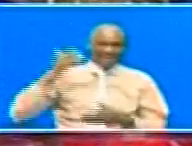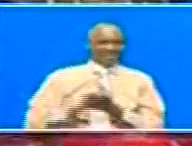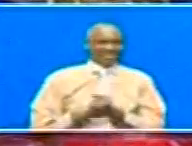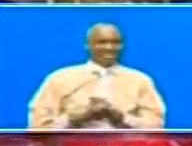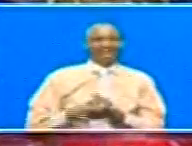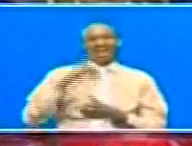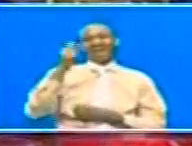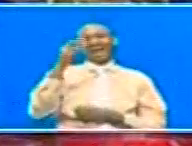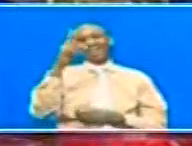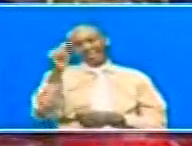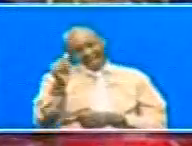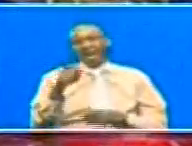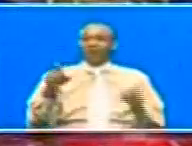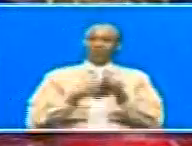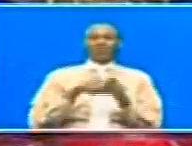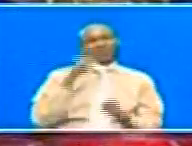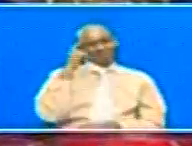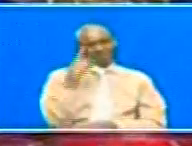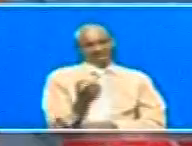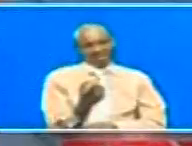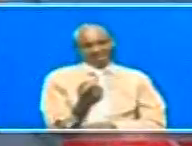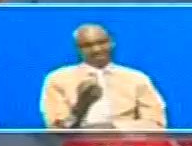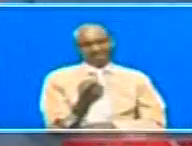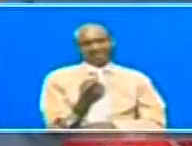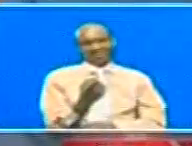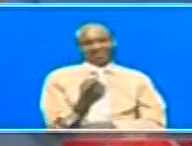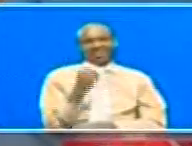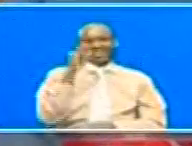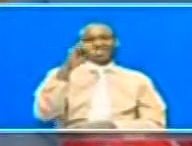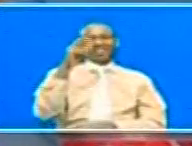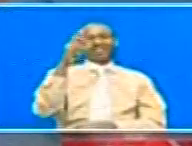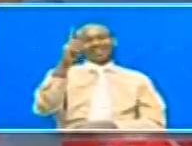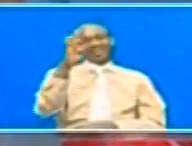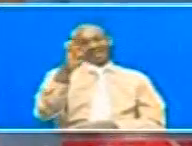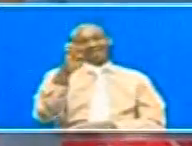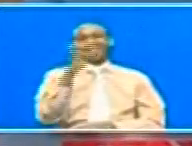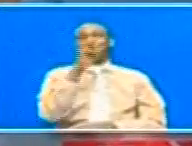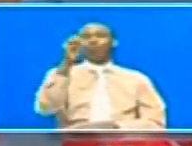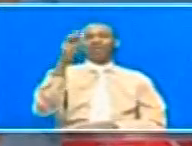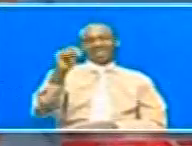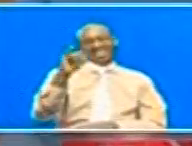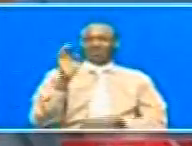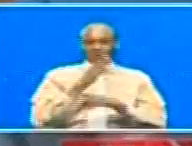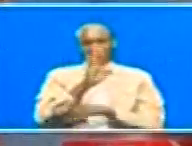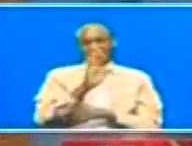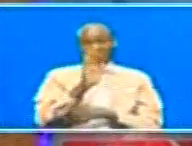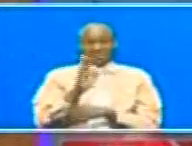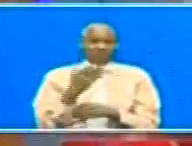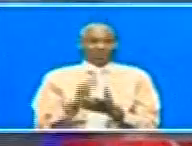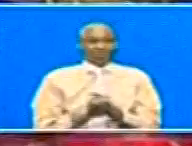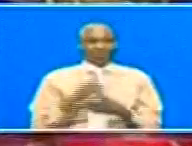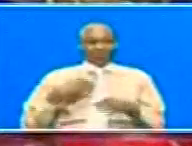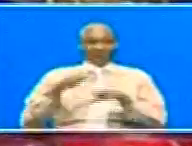way. Kanda Bongo Man. Of course. Hindi. Hindi money. Hindi money. Hindi.